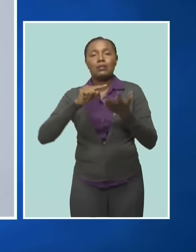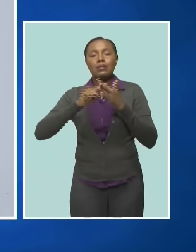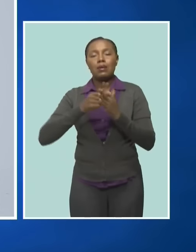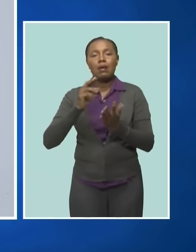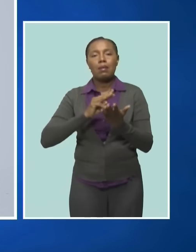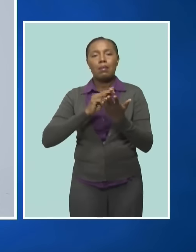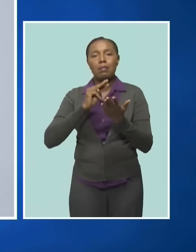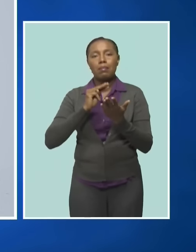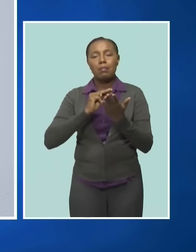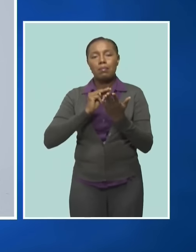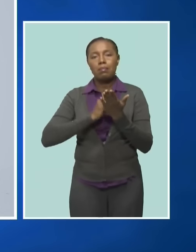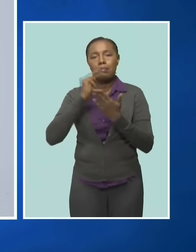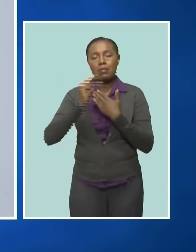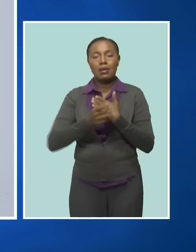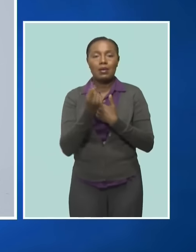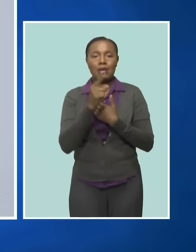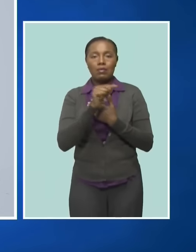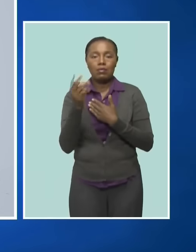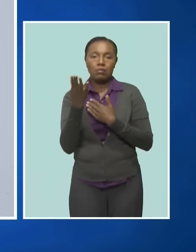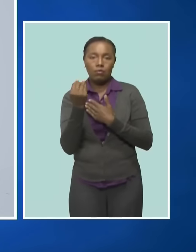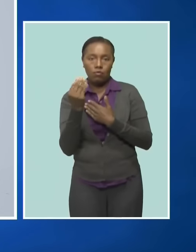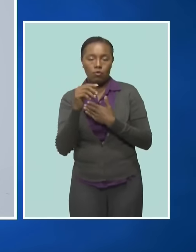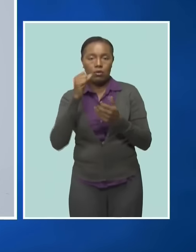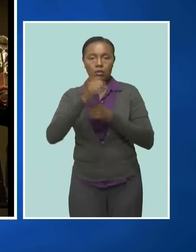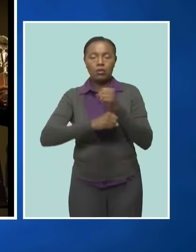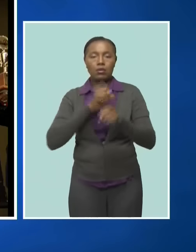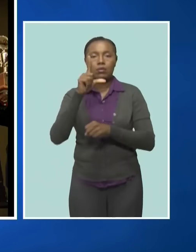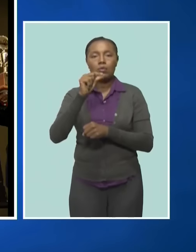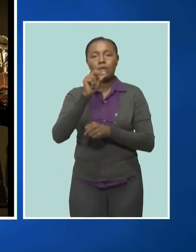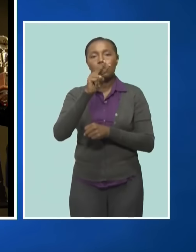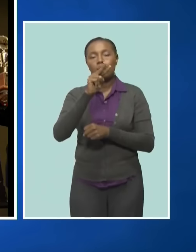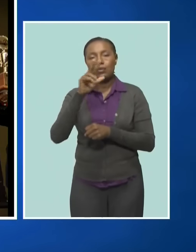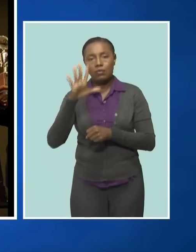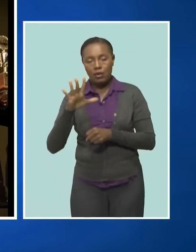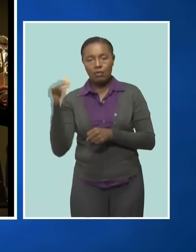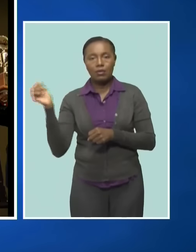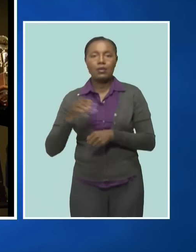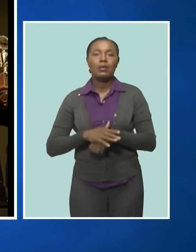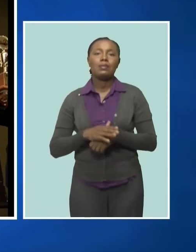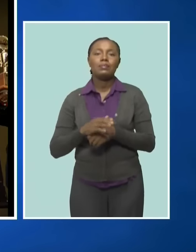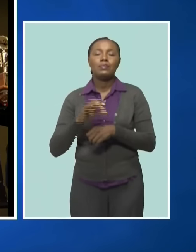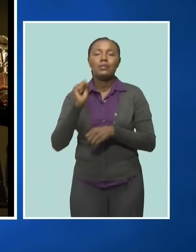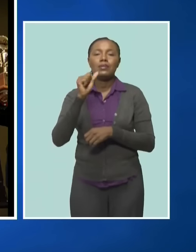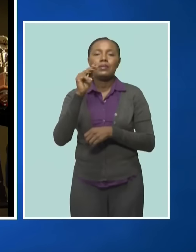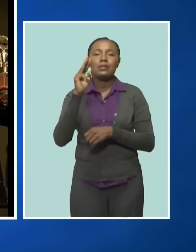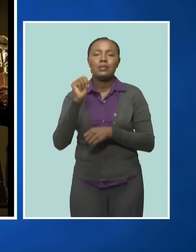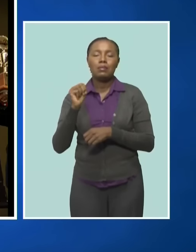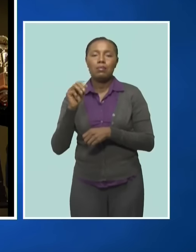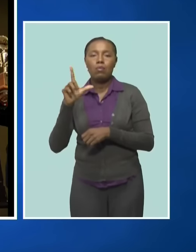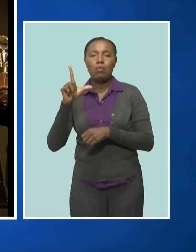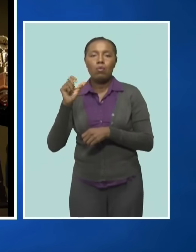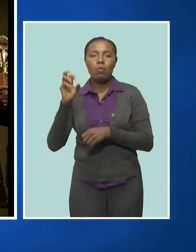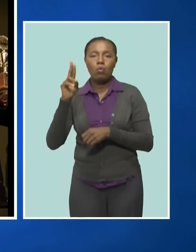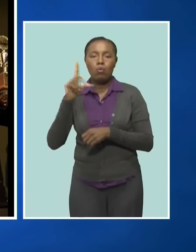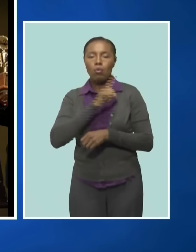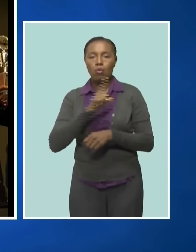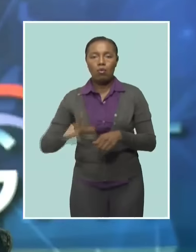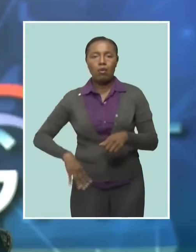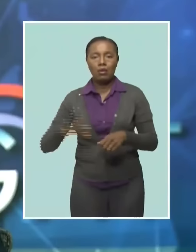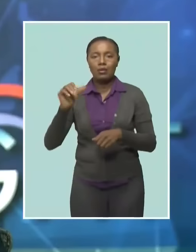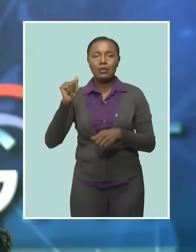to the 14th, 2025 at the Wyndham Grand Barbados Sam Lords Castle Resort. Trevor Thorpe for the Business